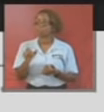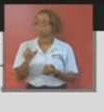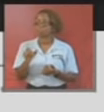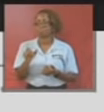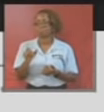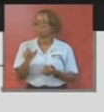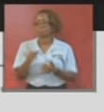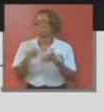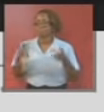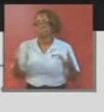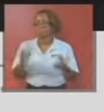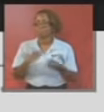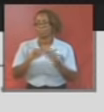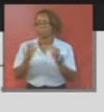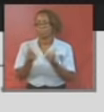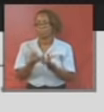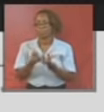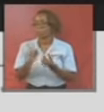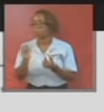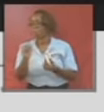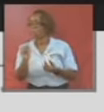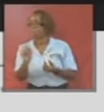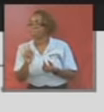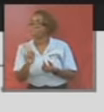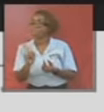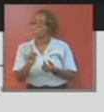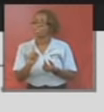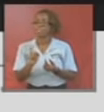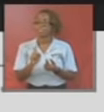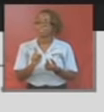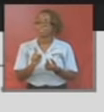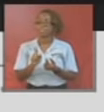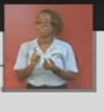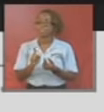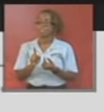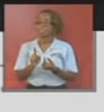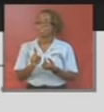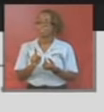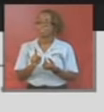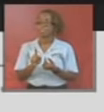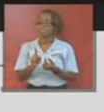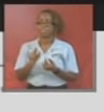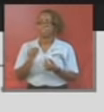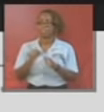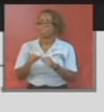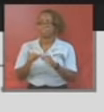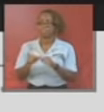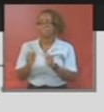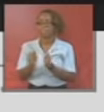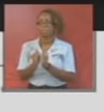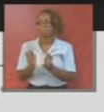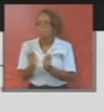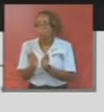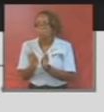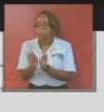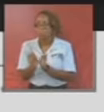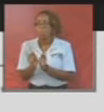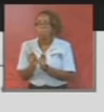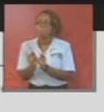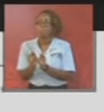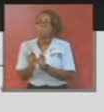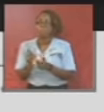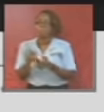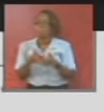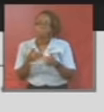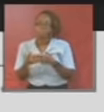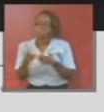numbers of cases are actually still quite small in that past couple of weeks. So the biggest number, although you're seeing a dark red color there, it's still